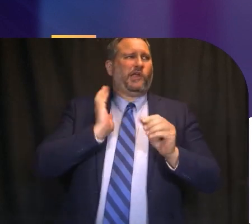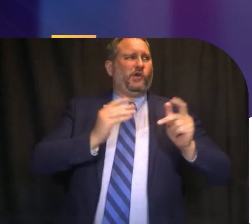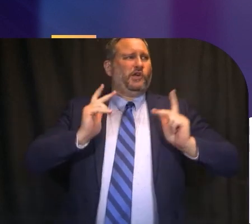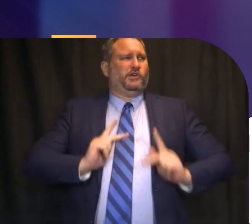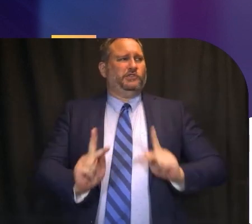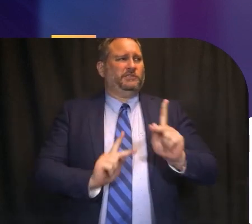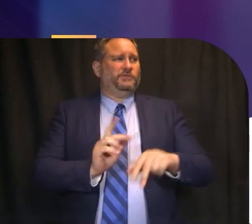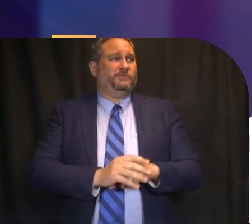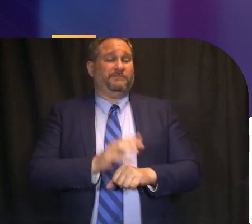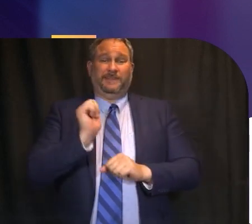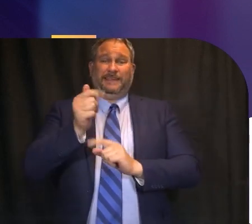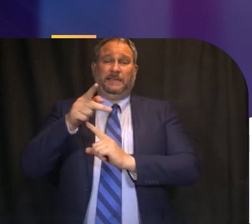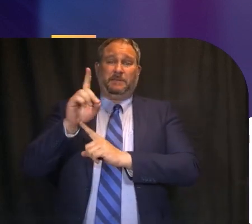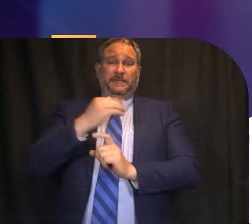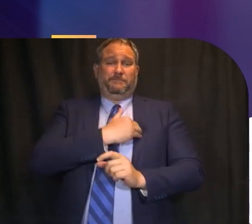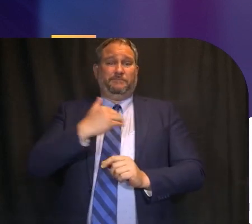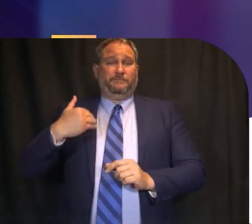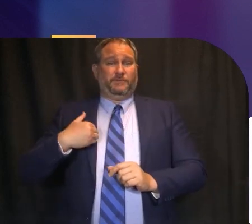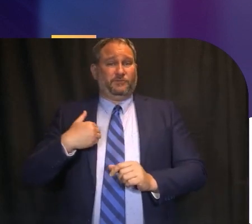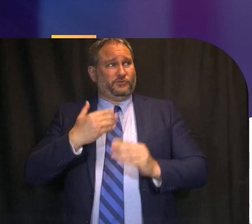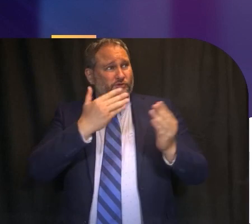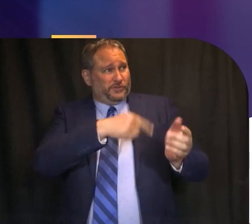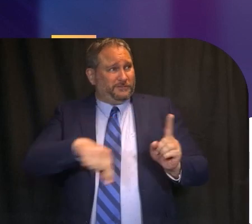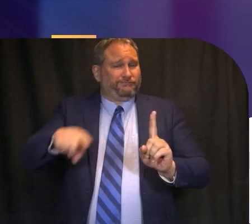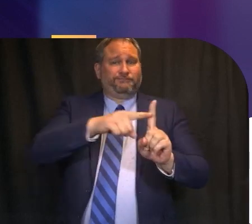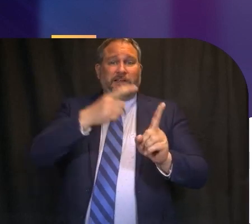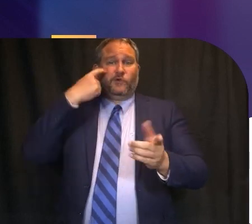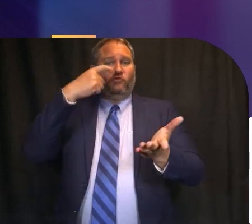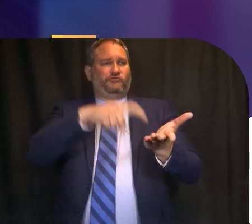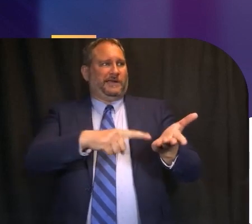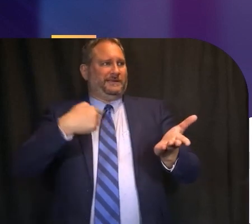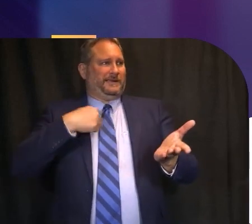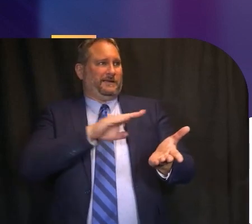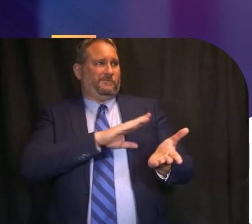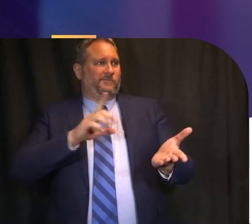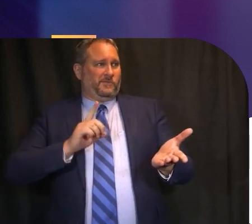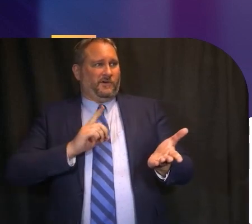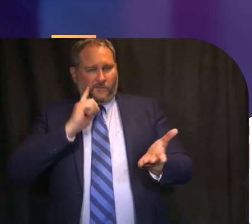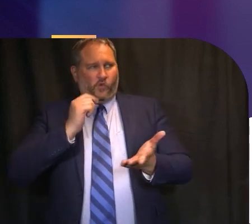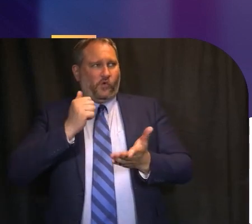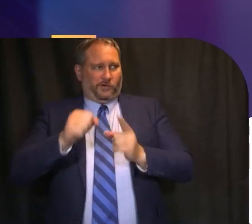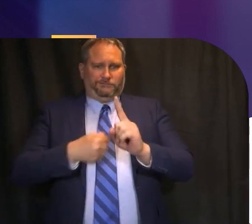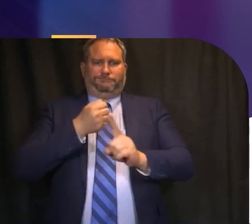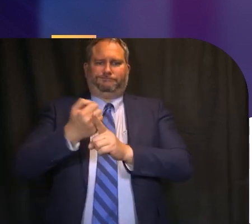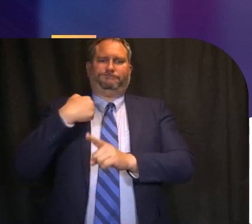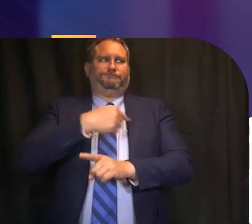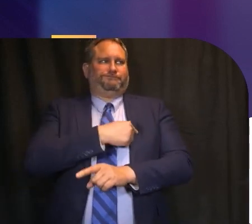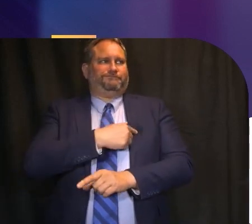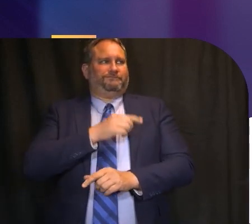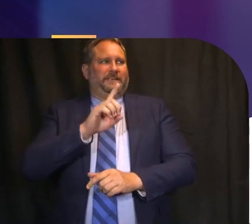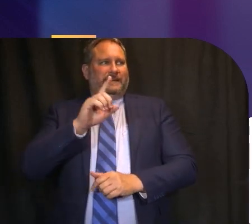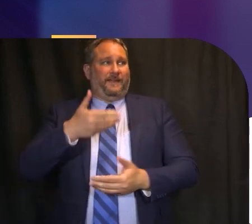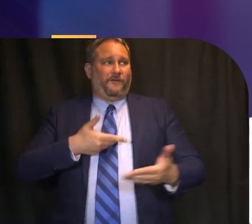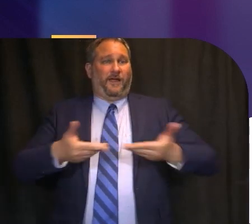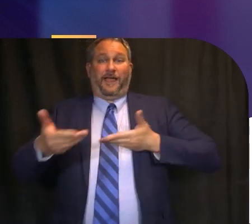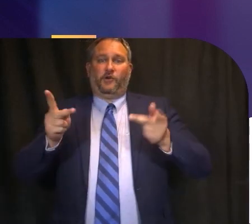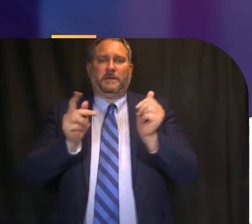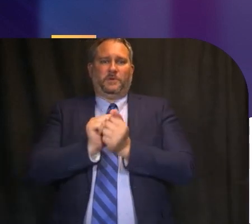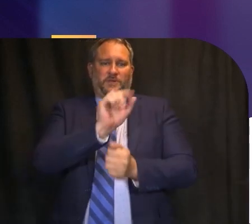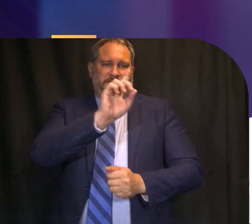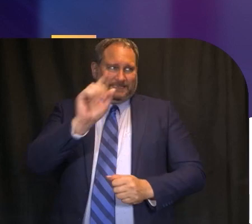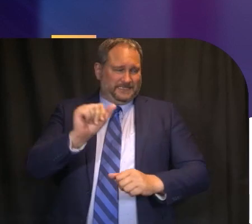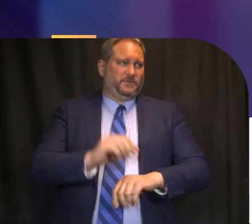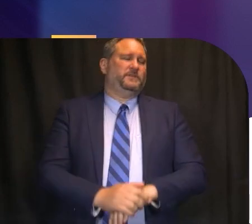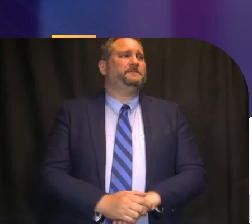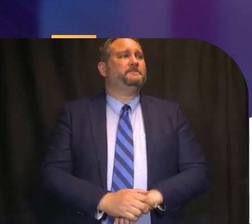Highmark Health and the impact we're having on hiring people with disabilities. I also want to salute Maria Town, President and